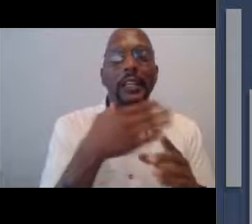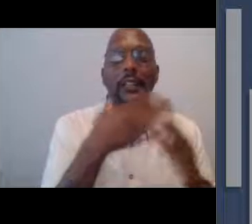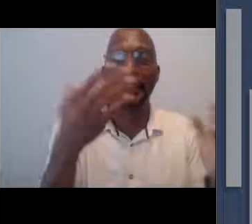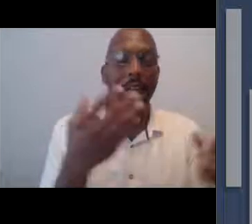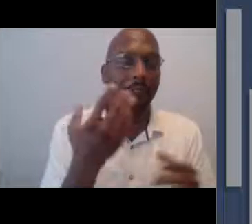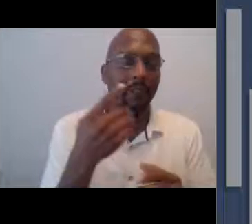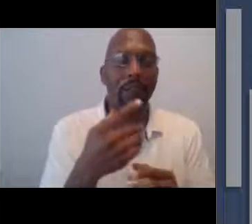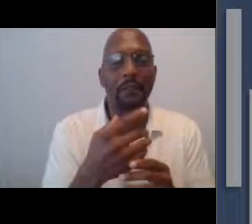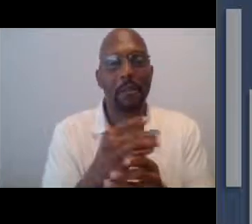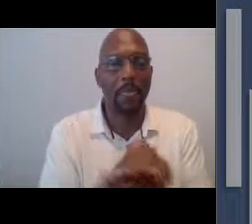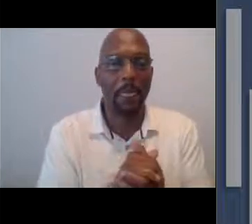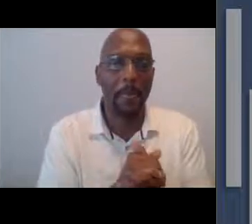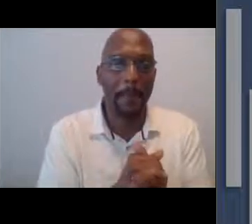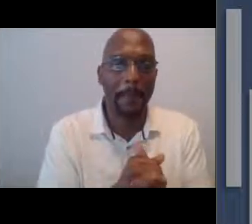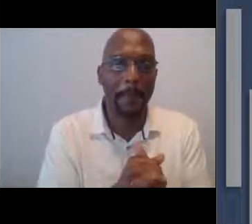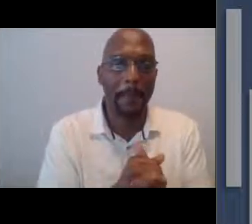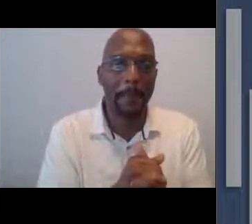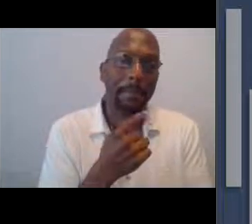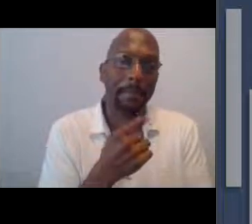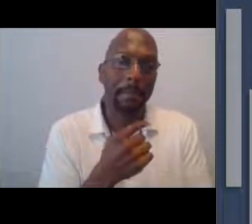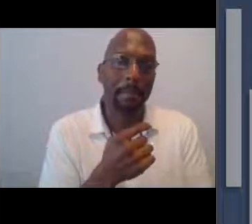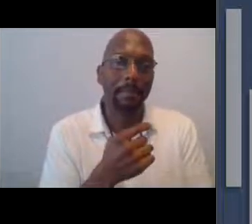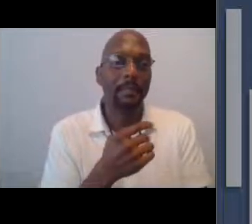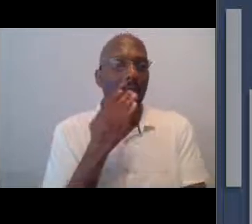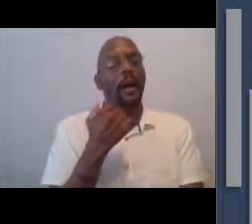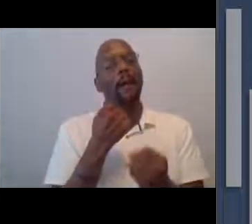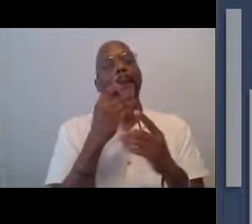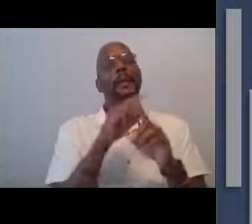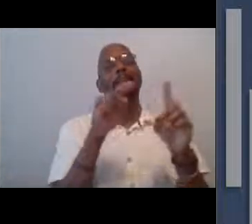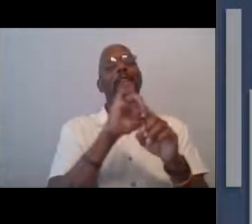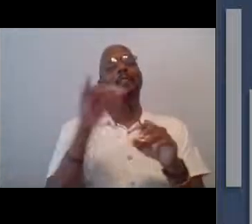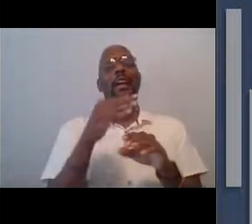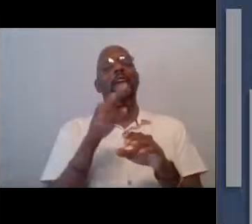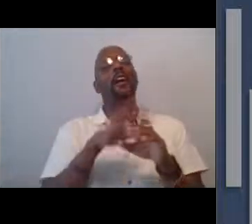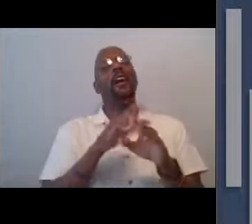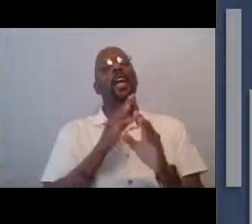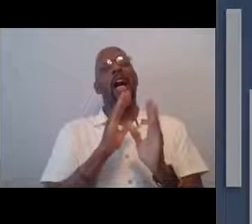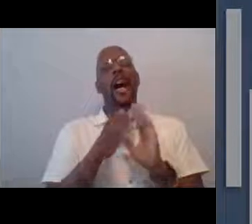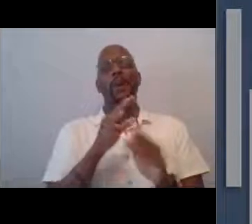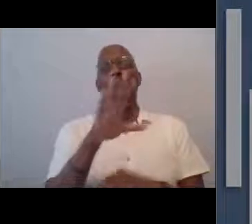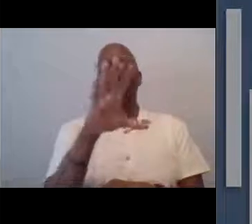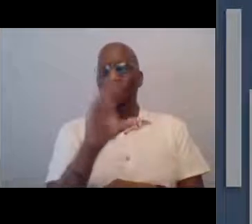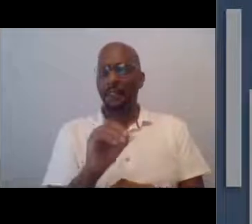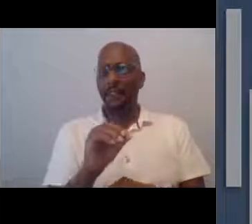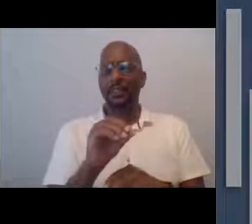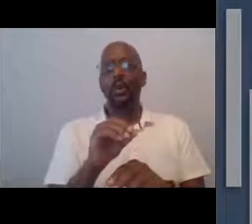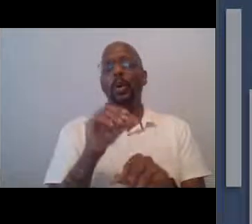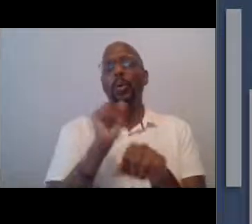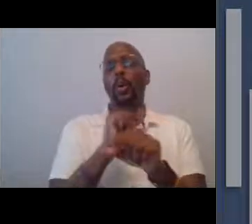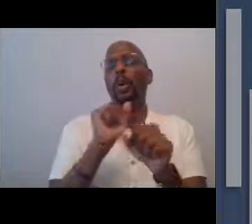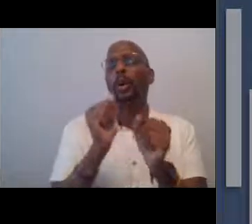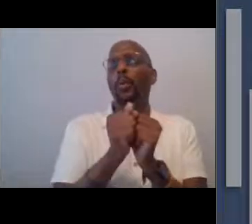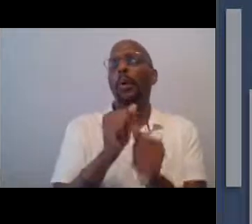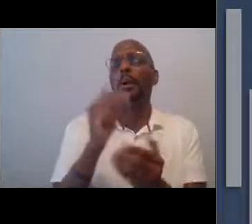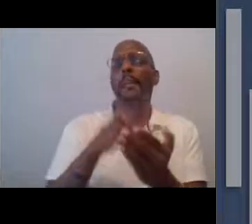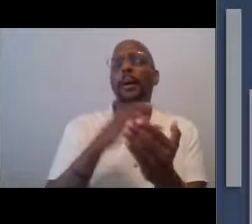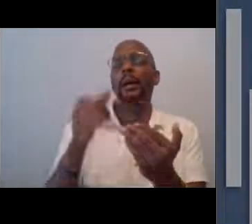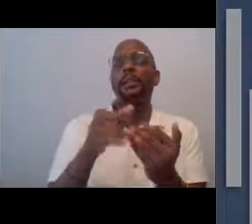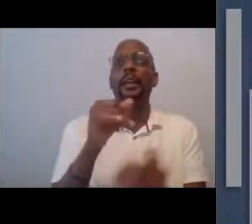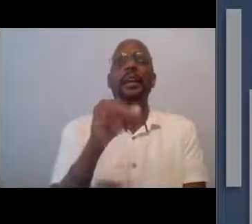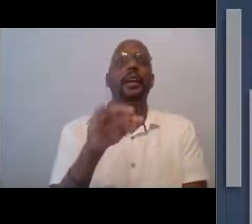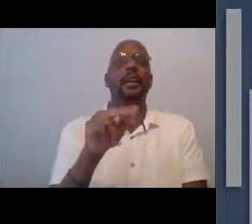days on these job sites. Other on Highway 50, working for a Nevada contractor that was working up on the California side up